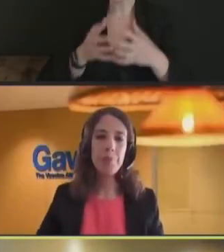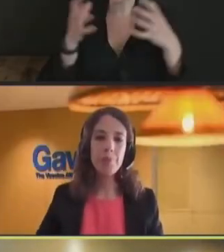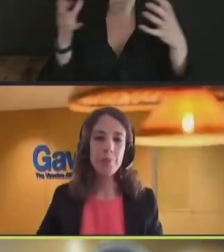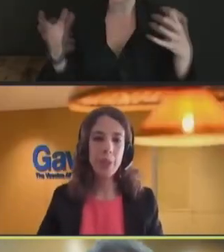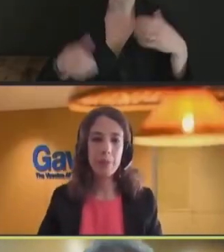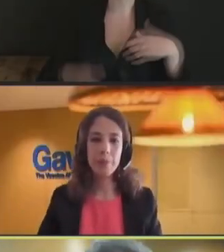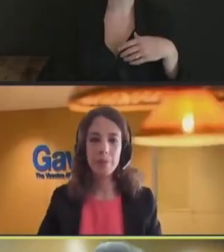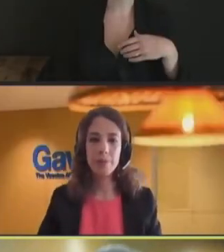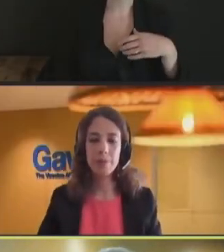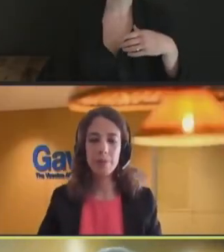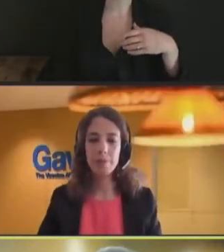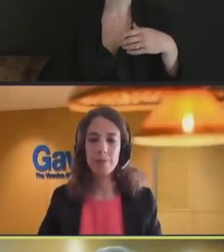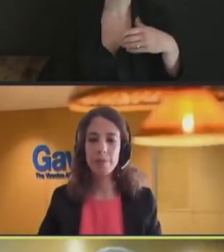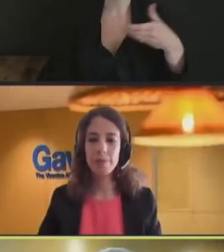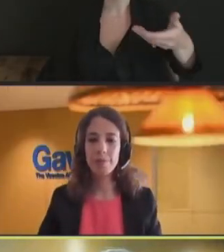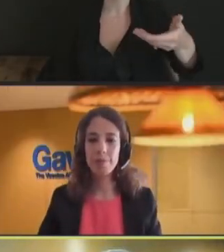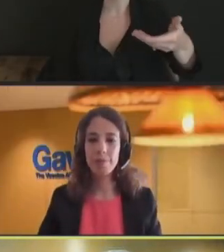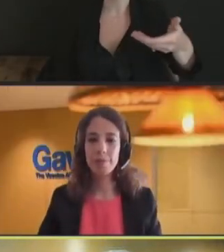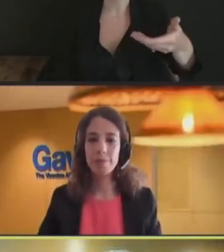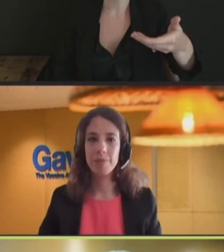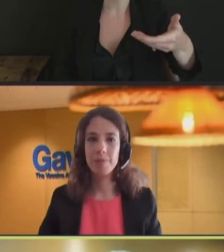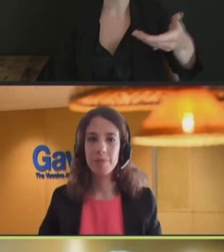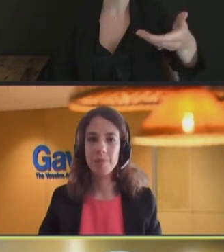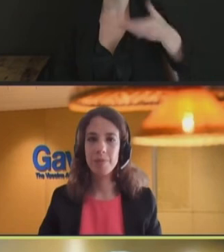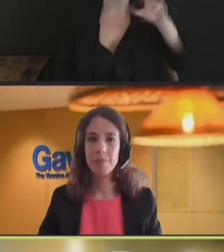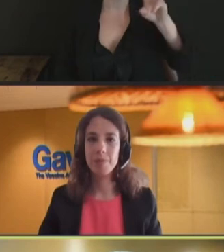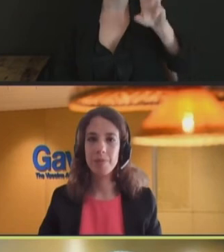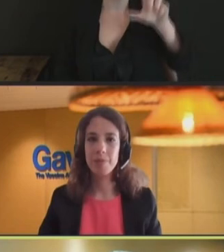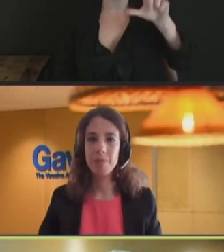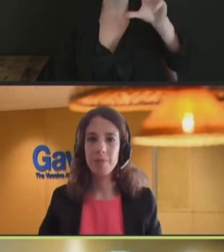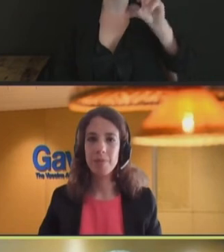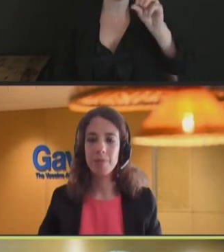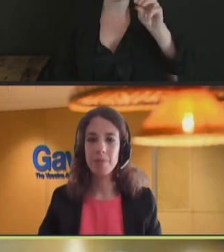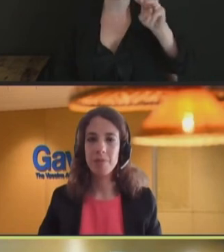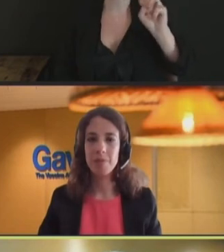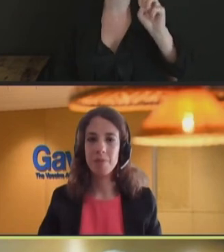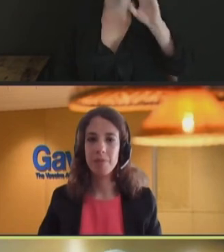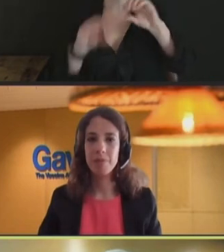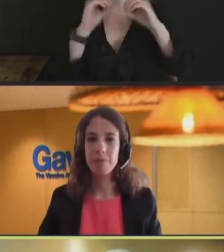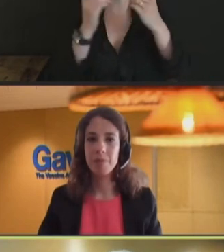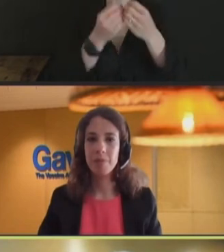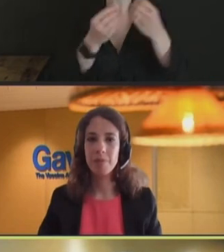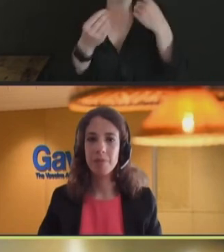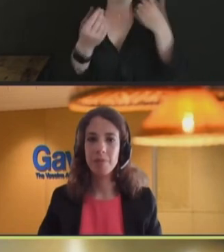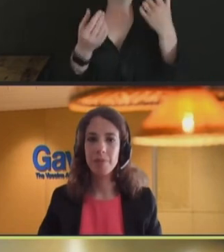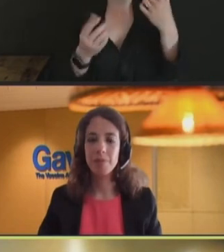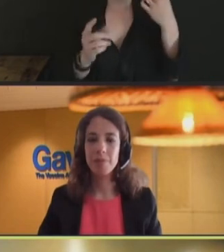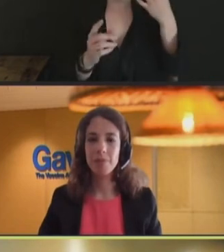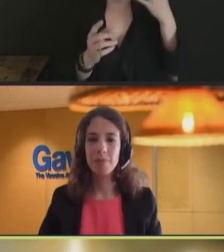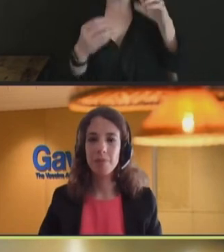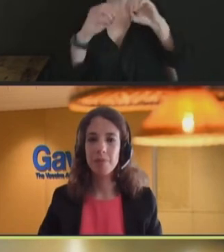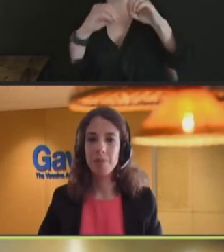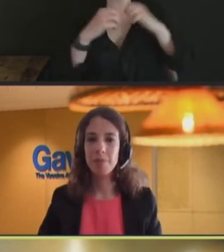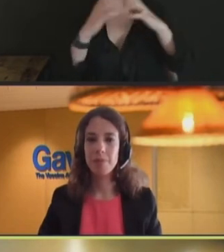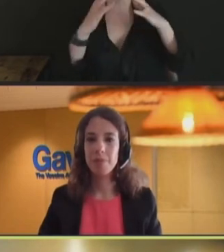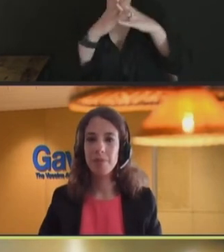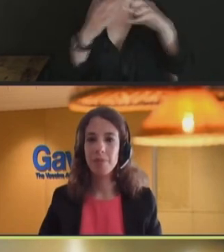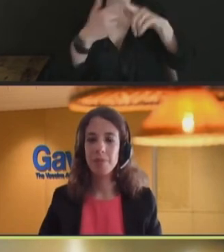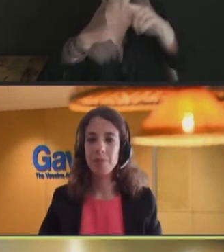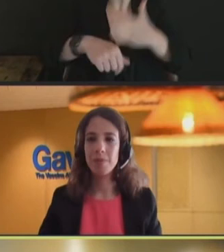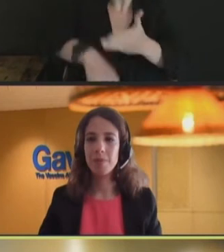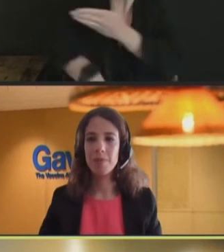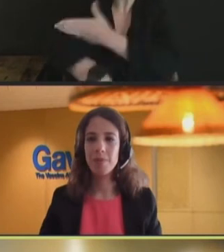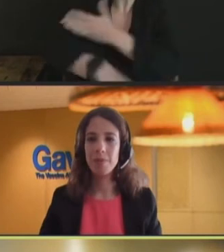Welcome exists to improve the health of people everywhere, and we have a priority focus on